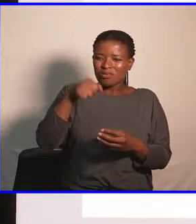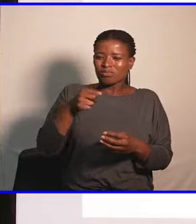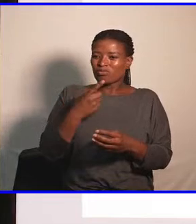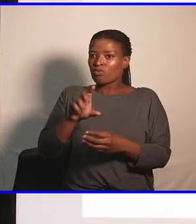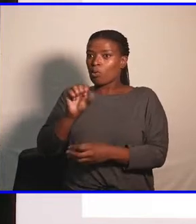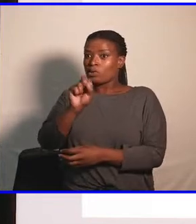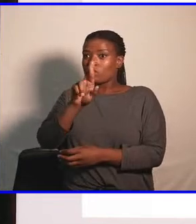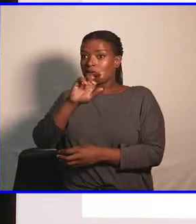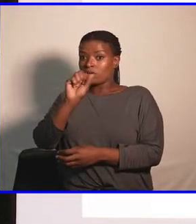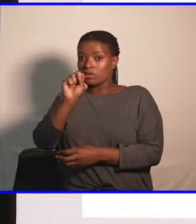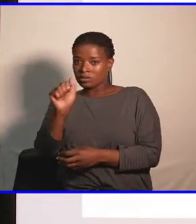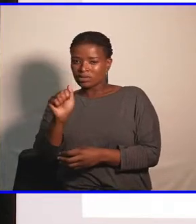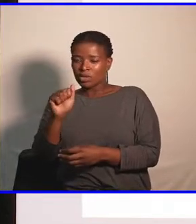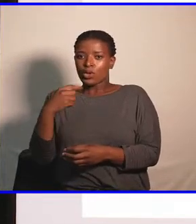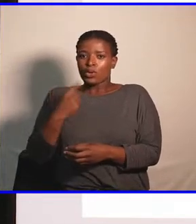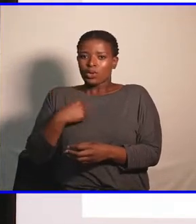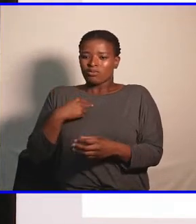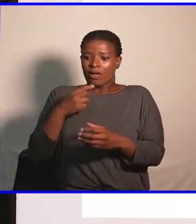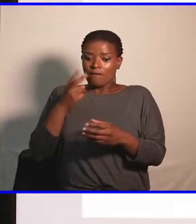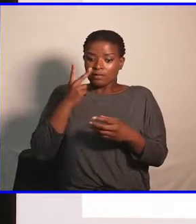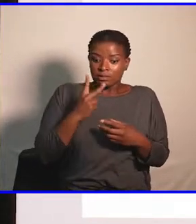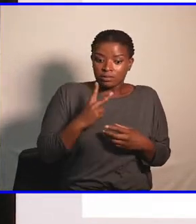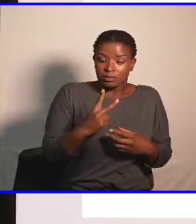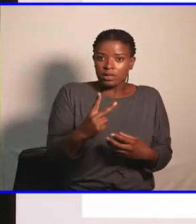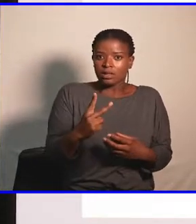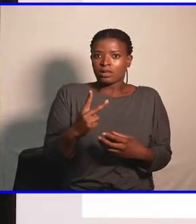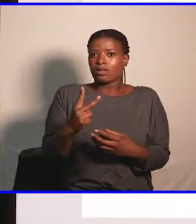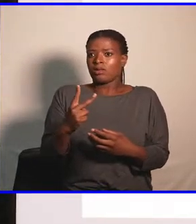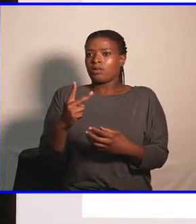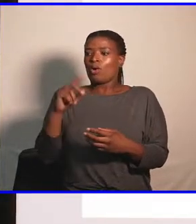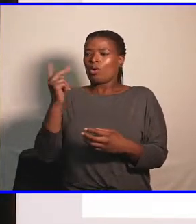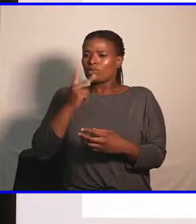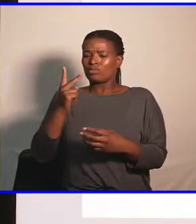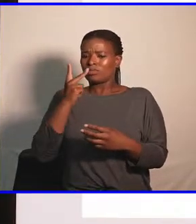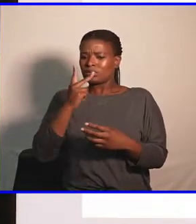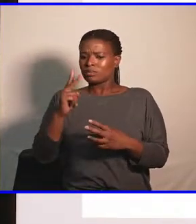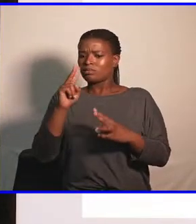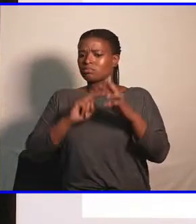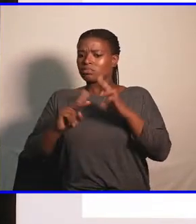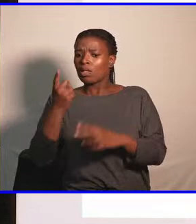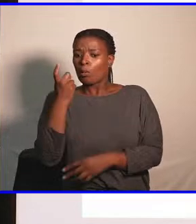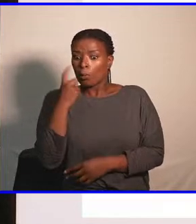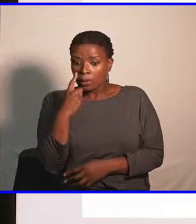SARS. You had to be here to live it and to see it and to witness it.